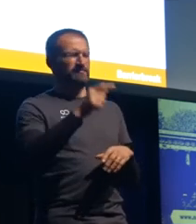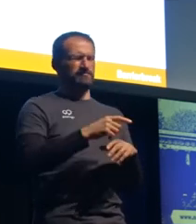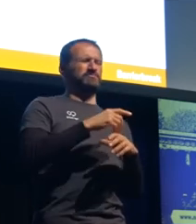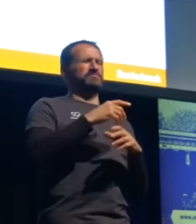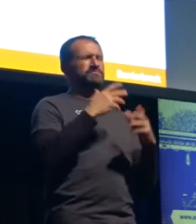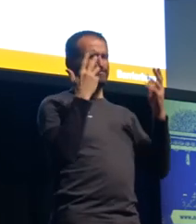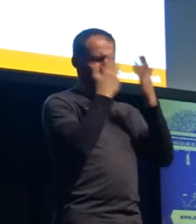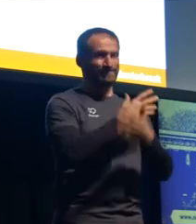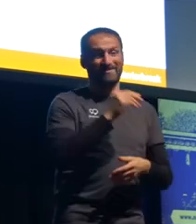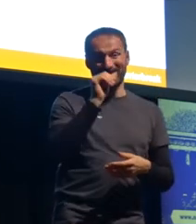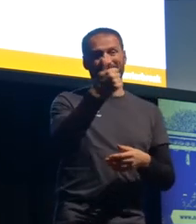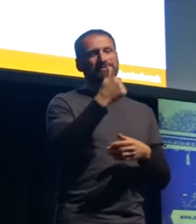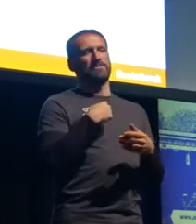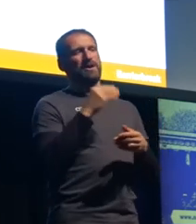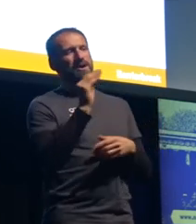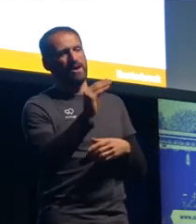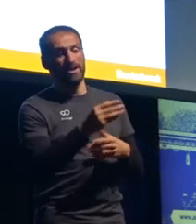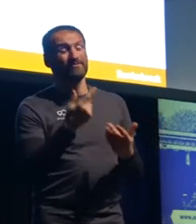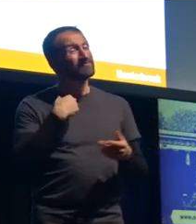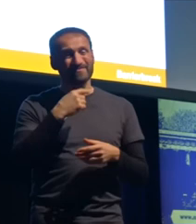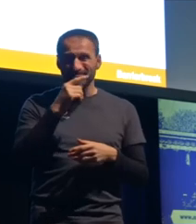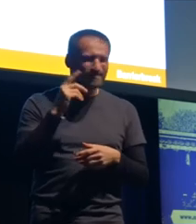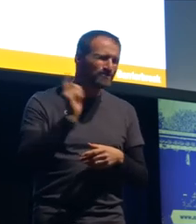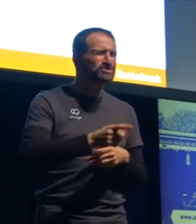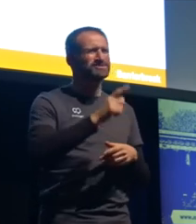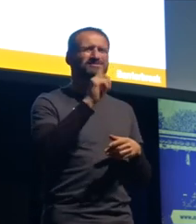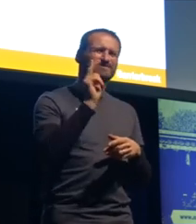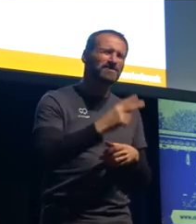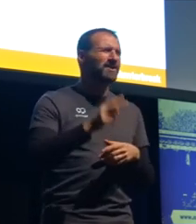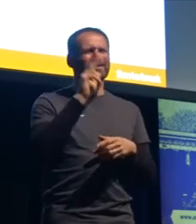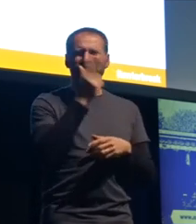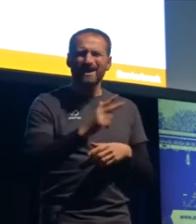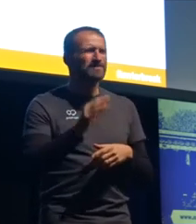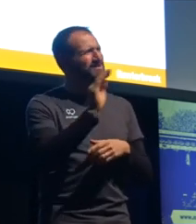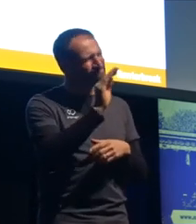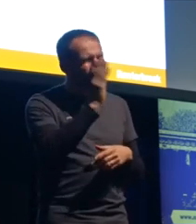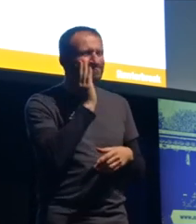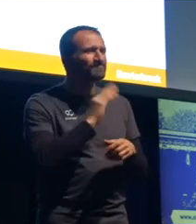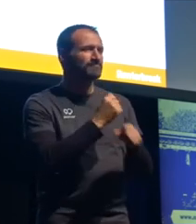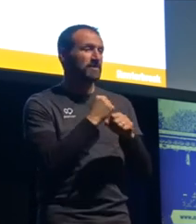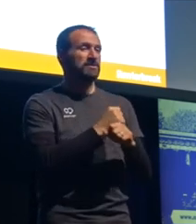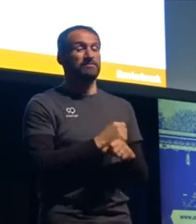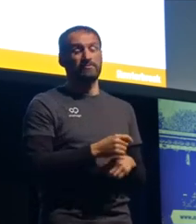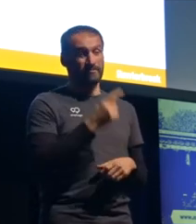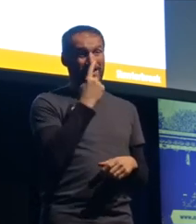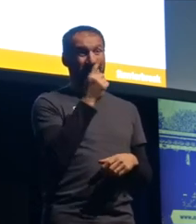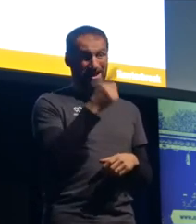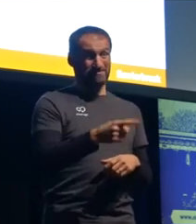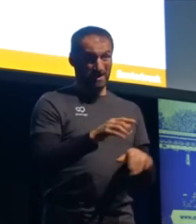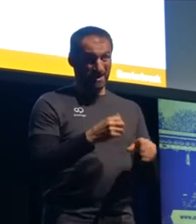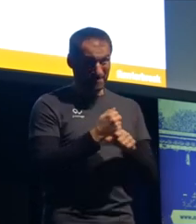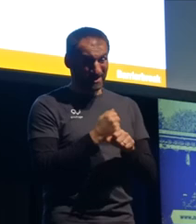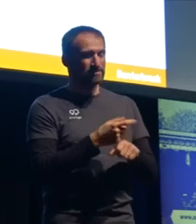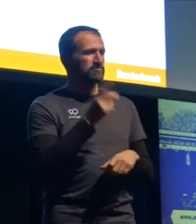critical that you ask a person to do it two or three or four times. Because if you just do it one time, a lot of times what happens